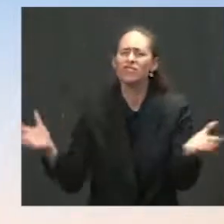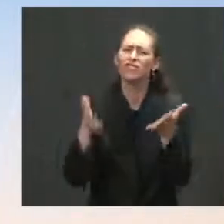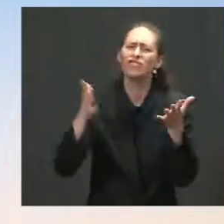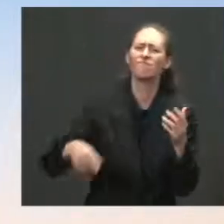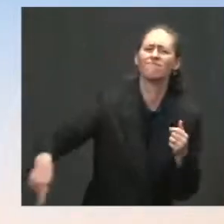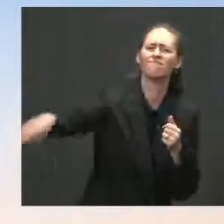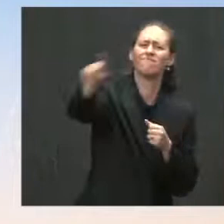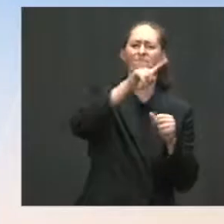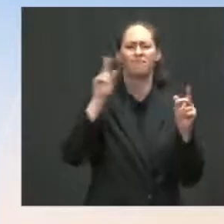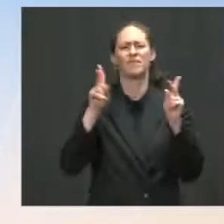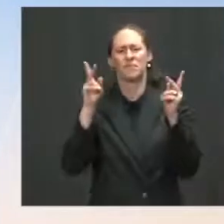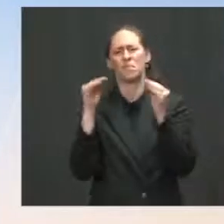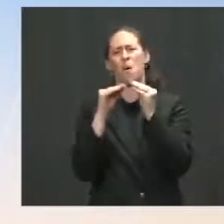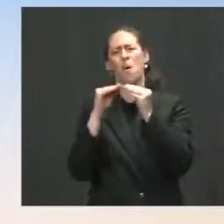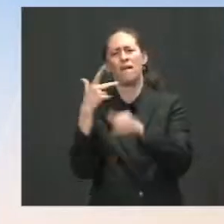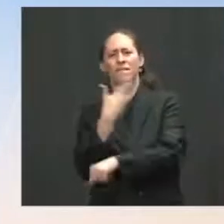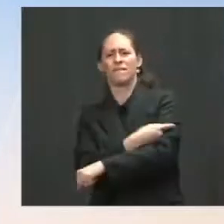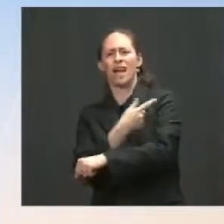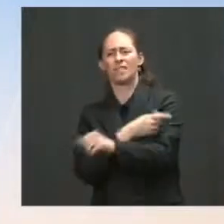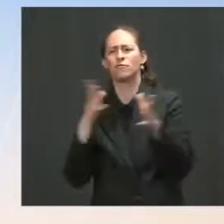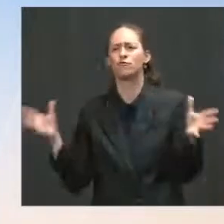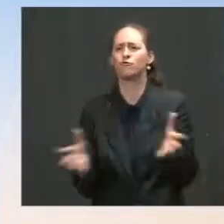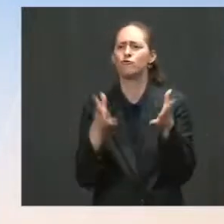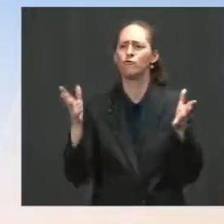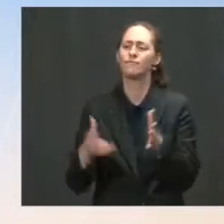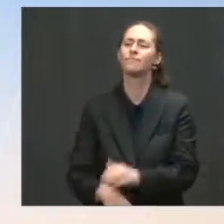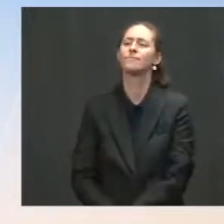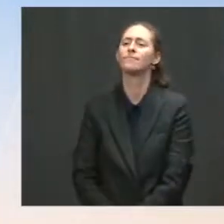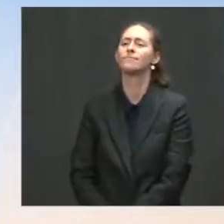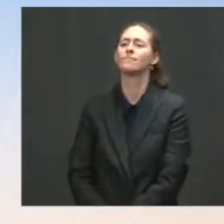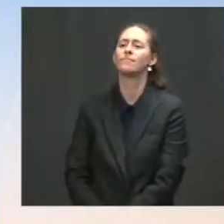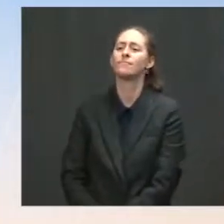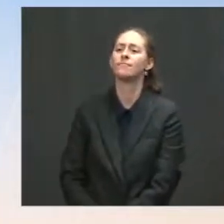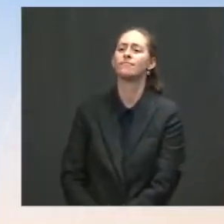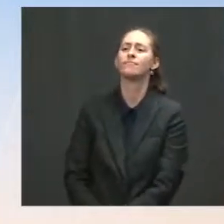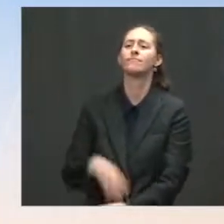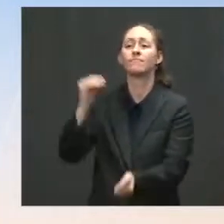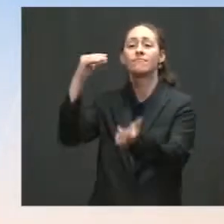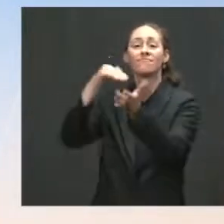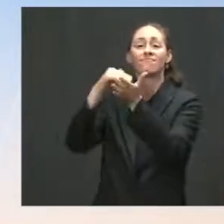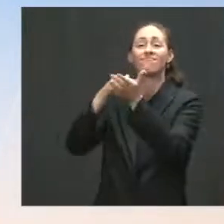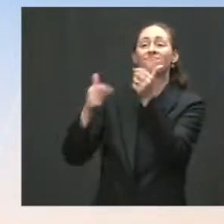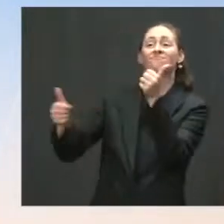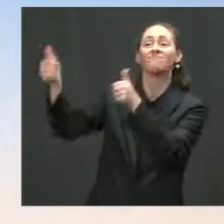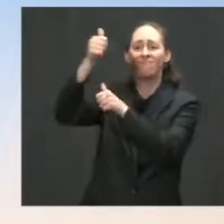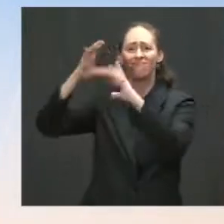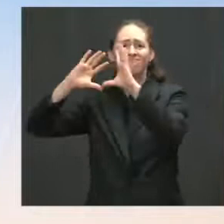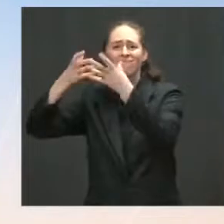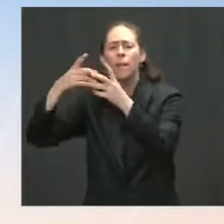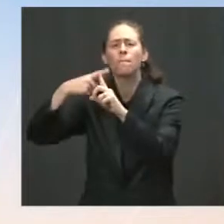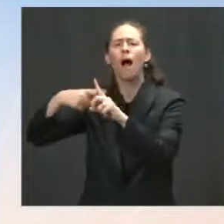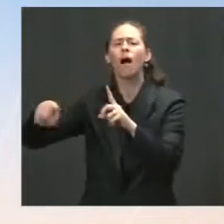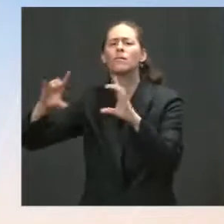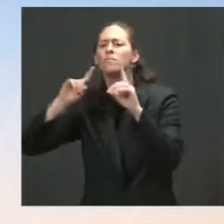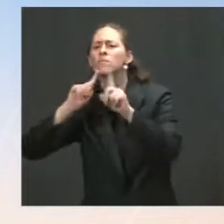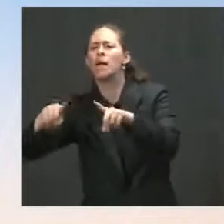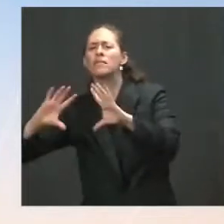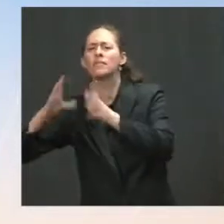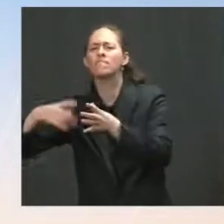members of the White House COVID-19 response team convened a historic gathering of all living former U.S. Surgeon Generals,